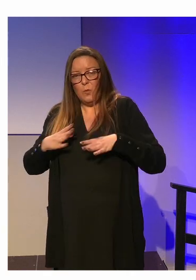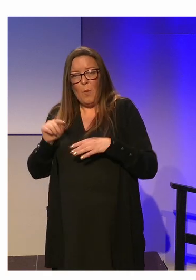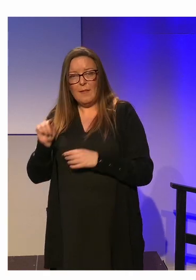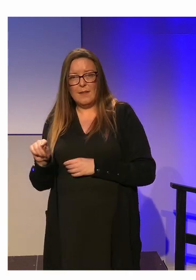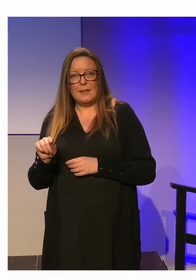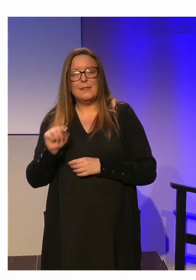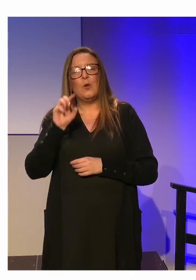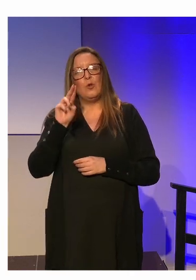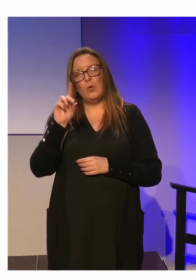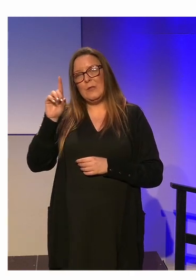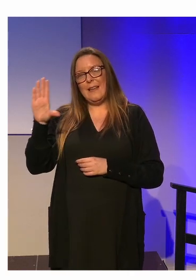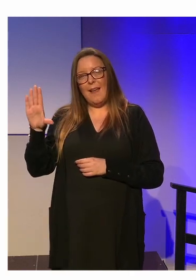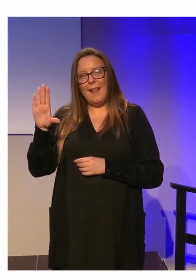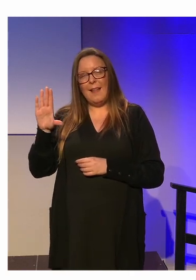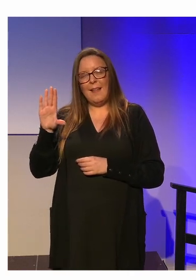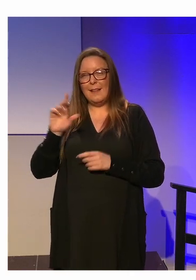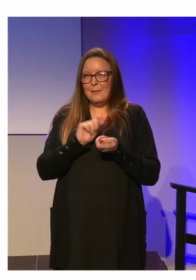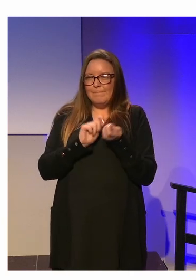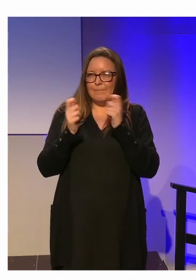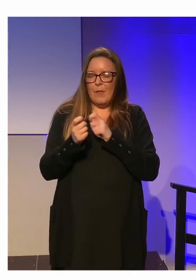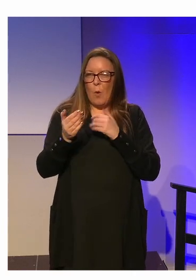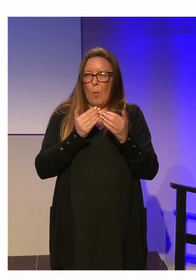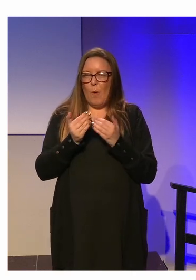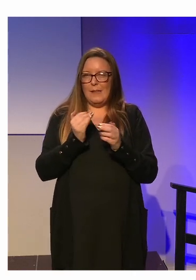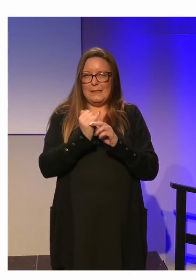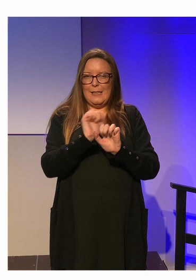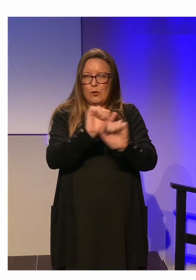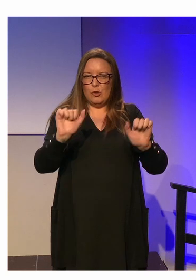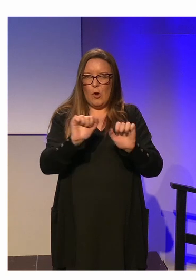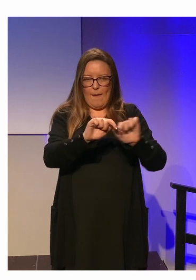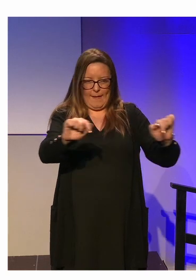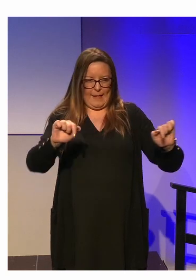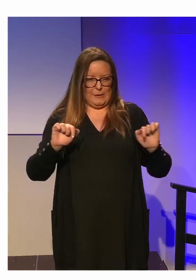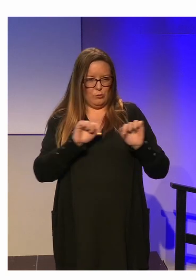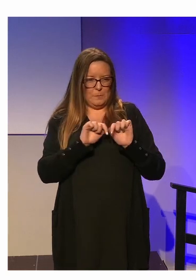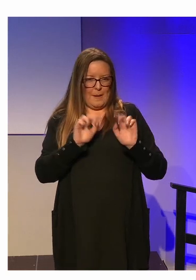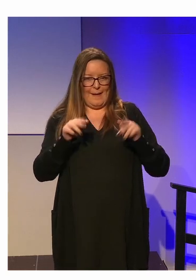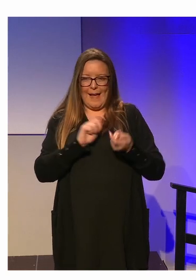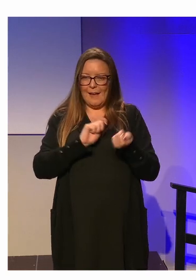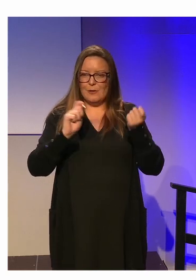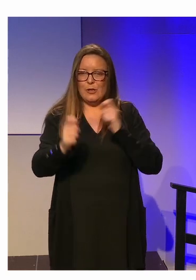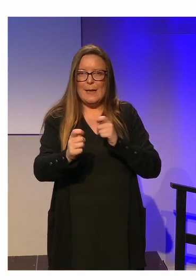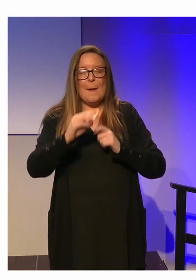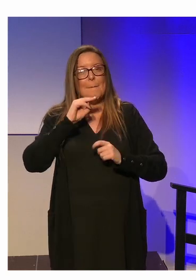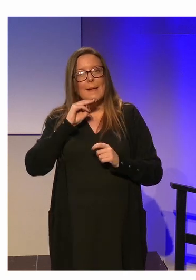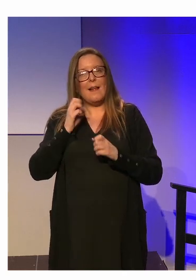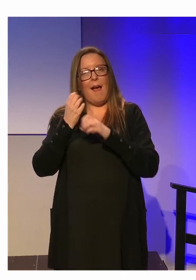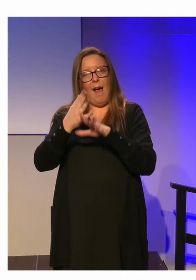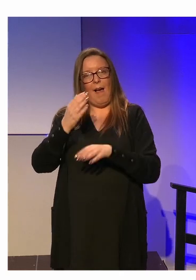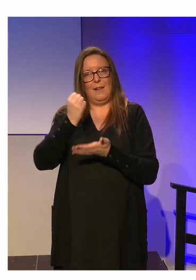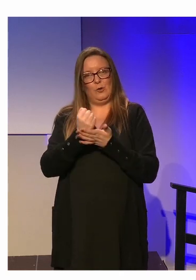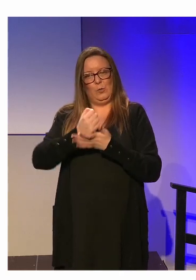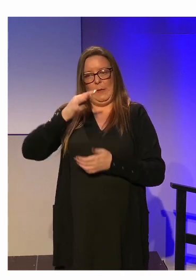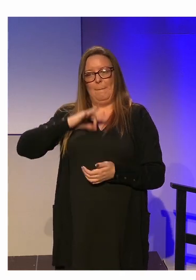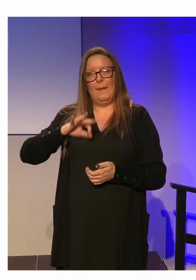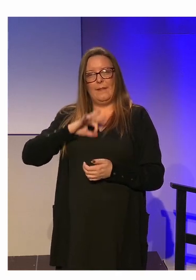where UDL's attitude shift is. What in your classroom can you change so all students benefit from it? I do